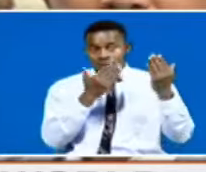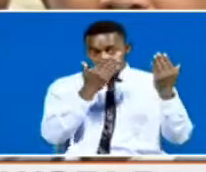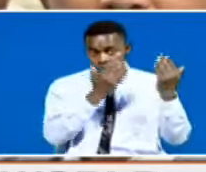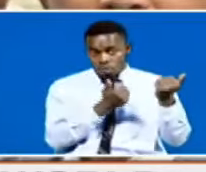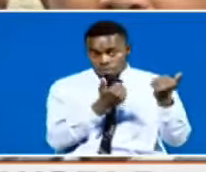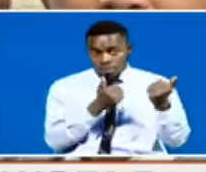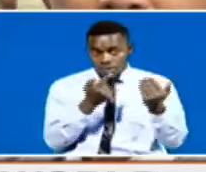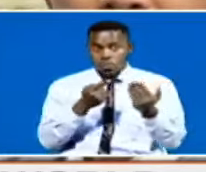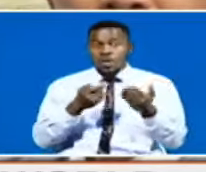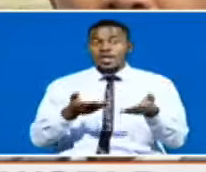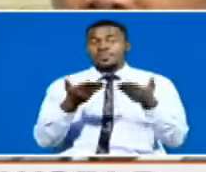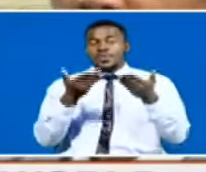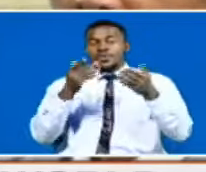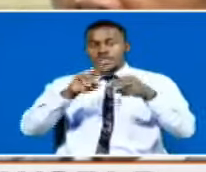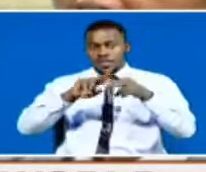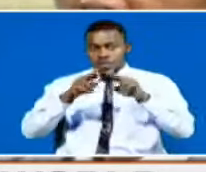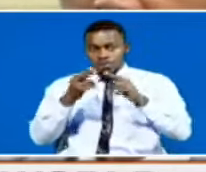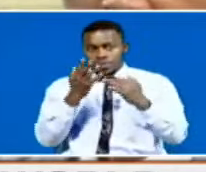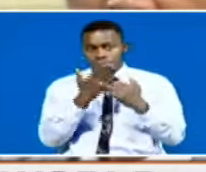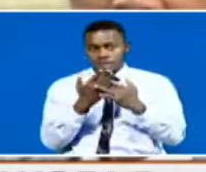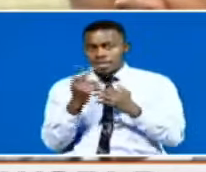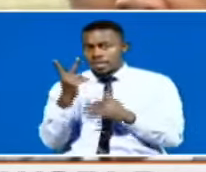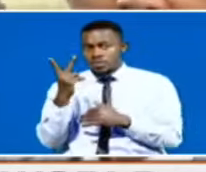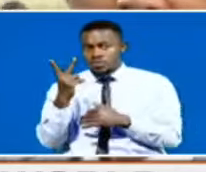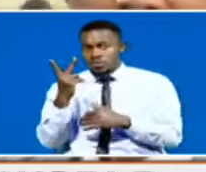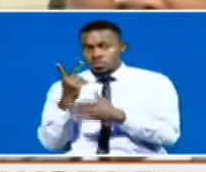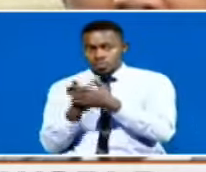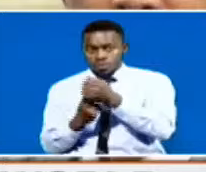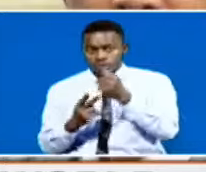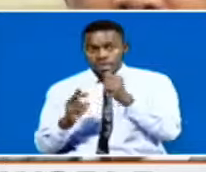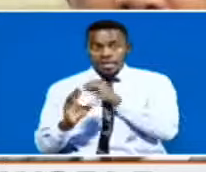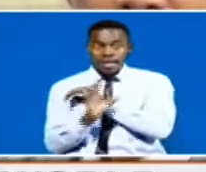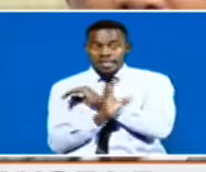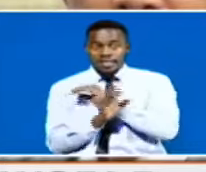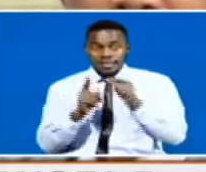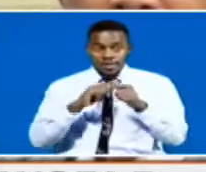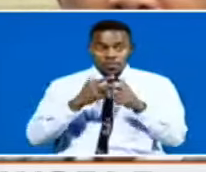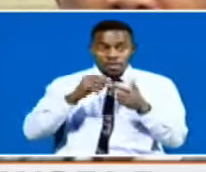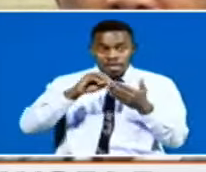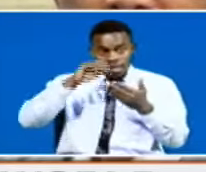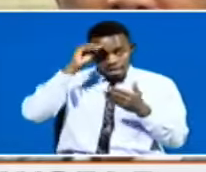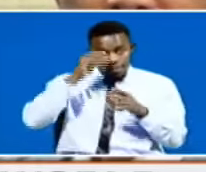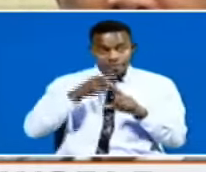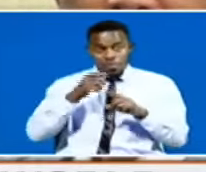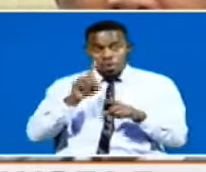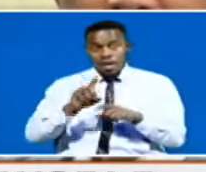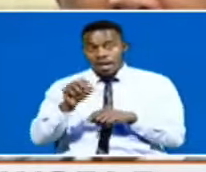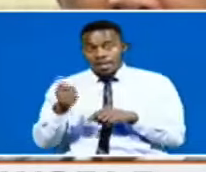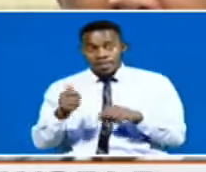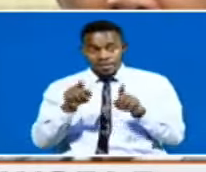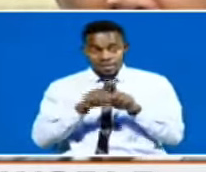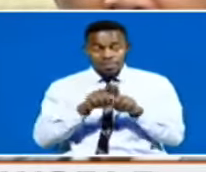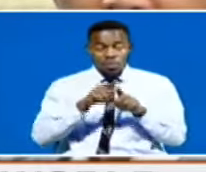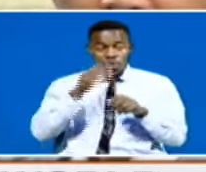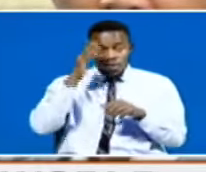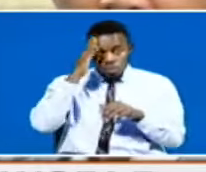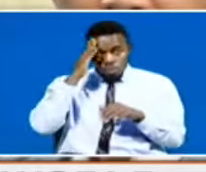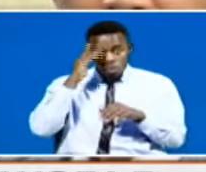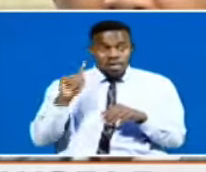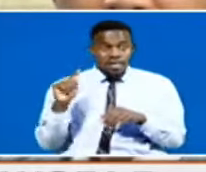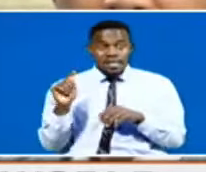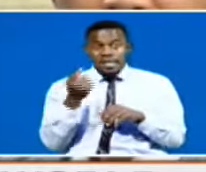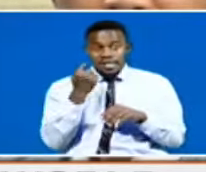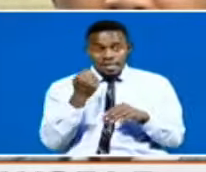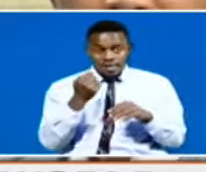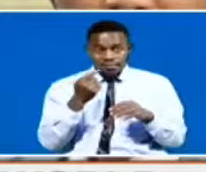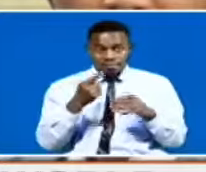that we can learn, because we always learn for those who are winning. And we know that Kenya is on the track of